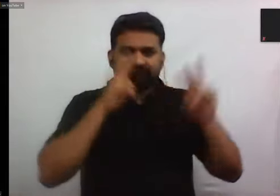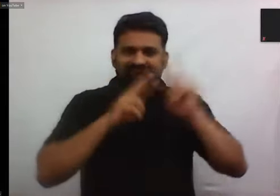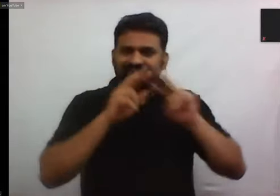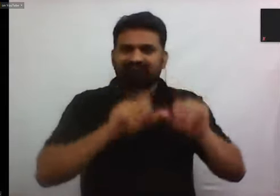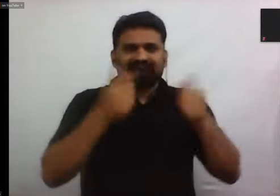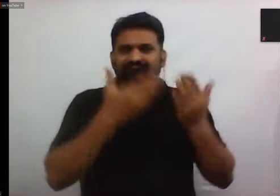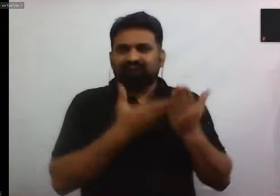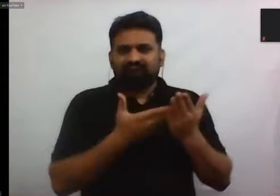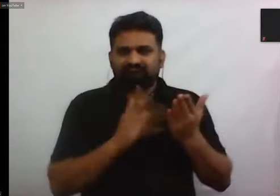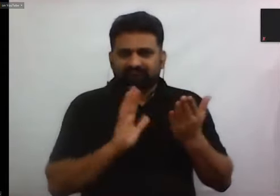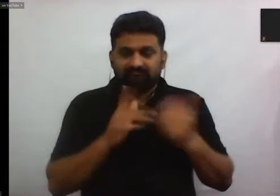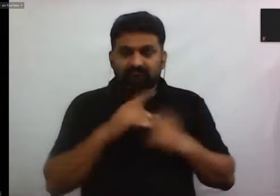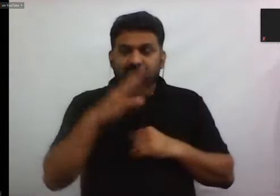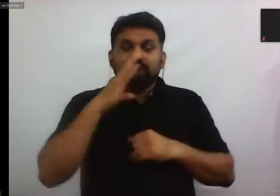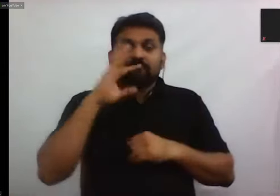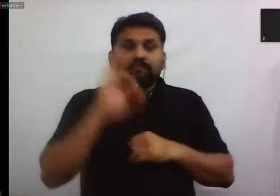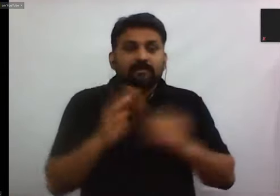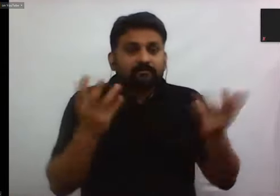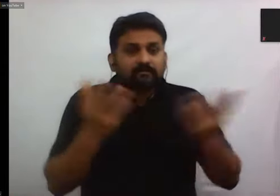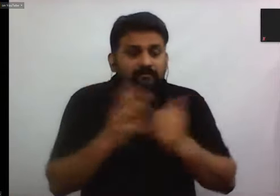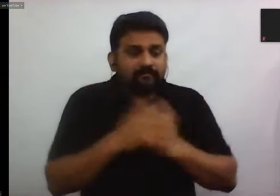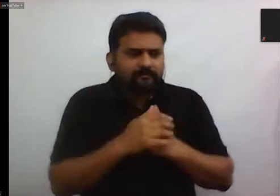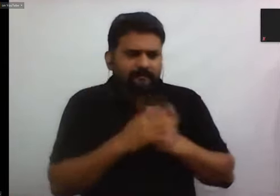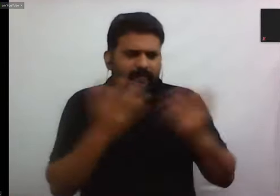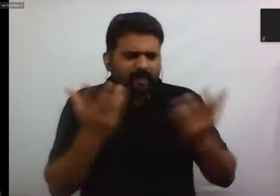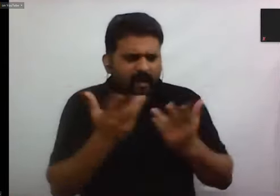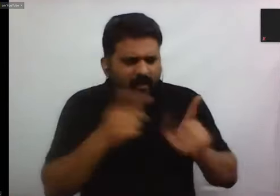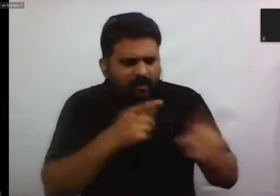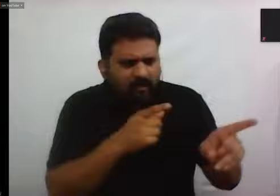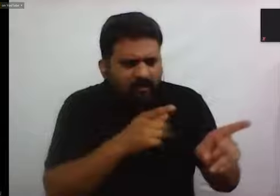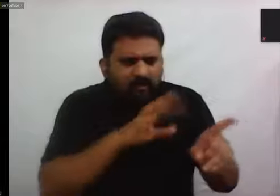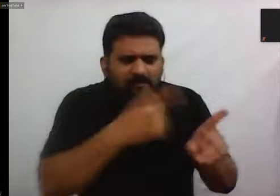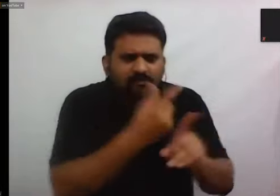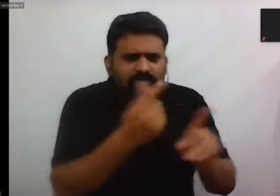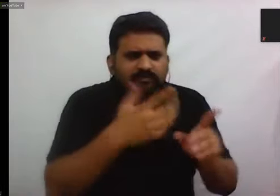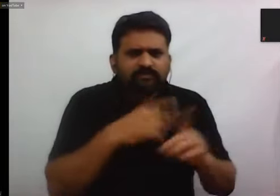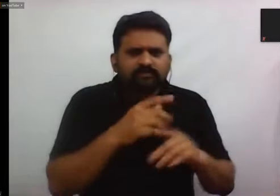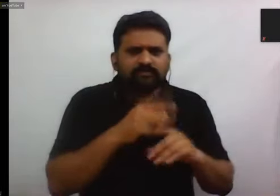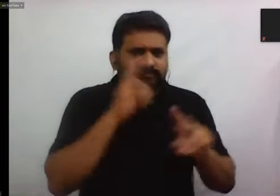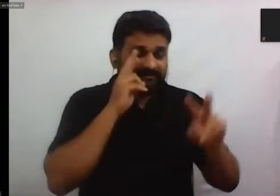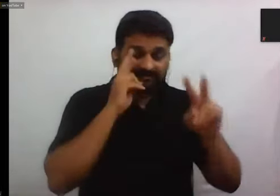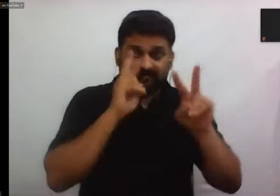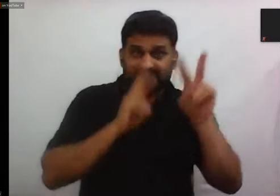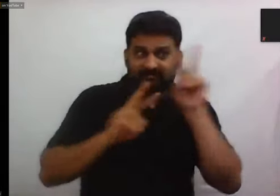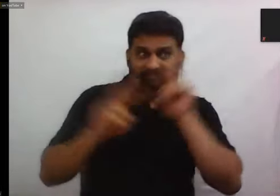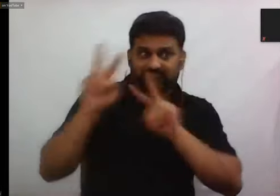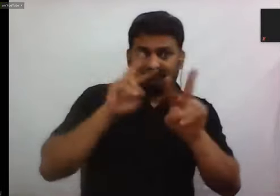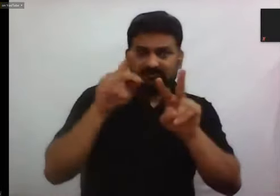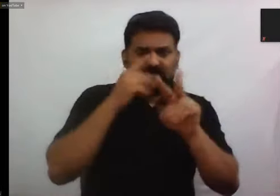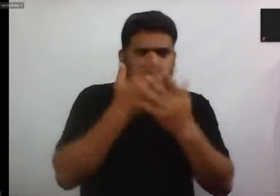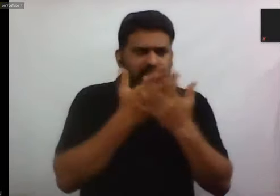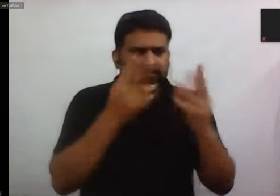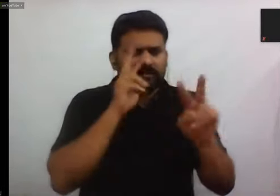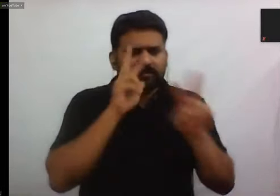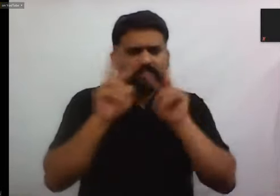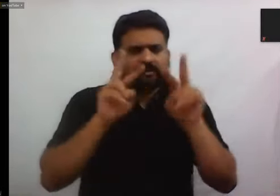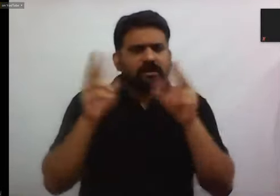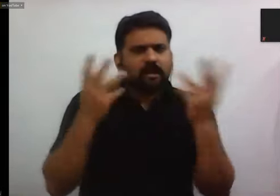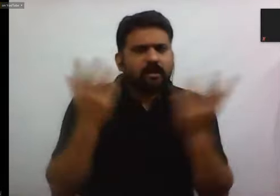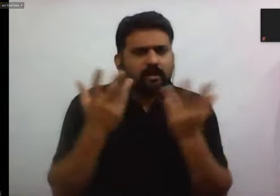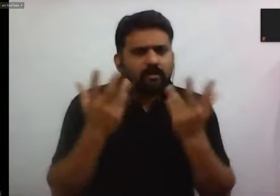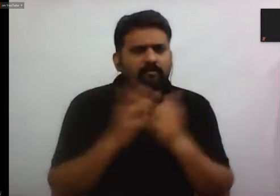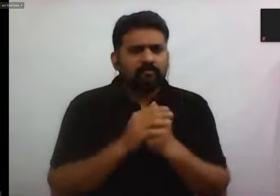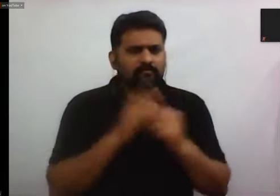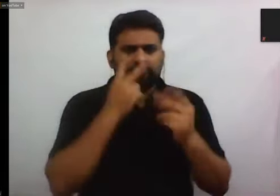The factors would be ki how did the child use his vision to see that particular object? How the child used it,